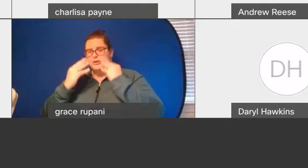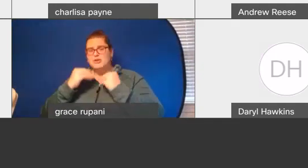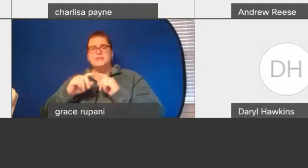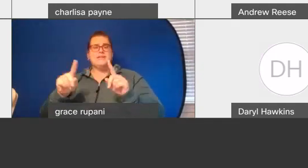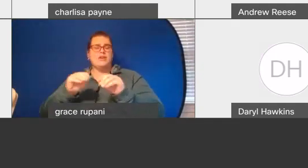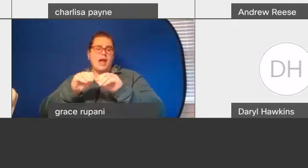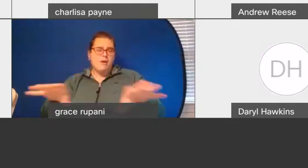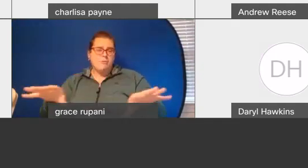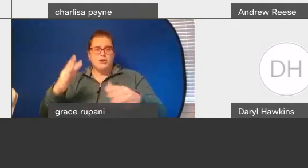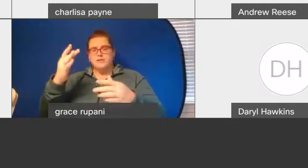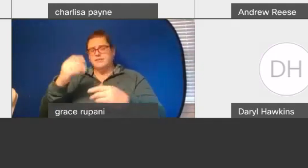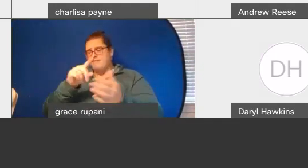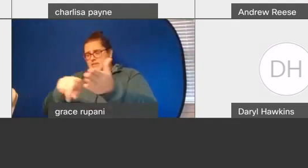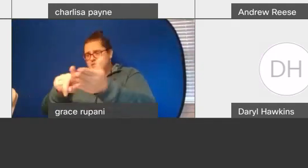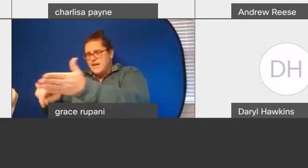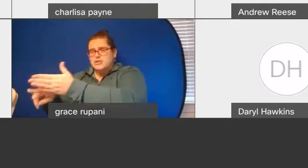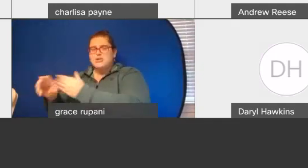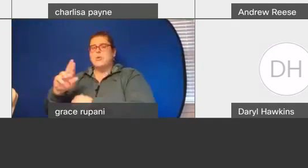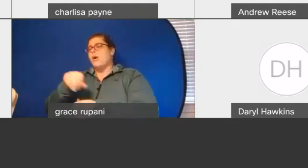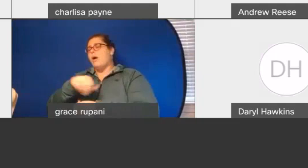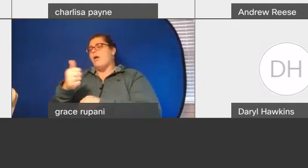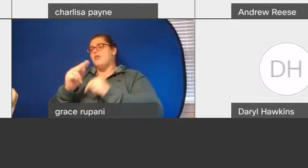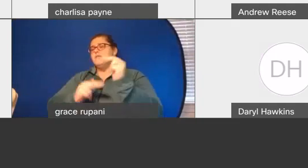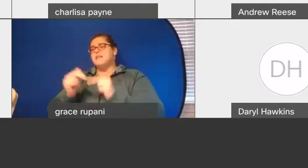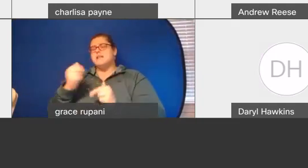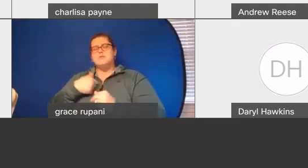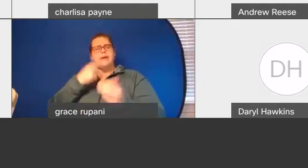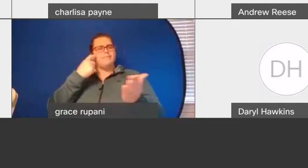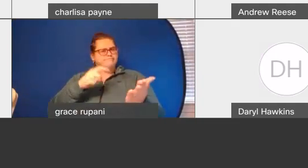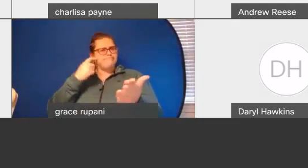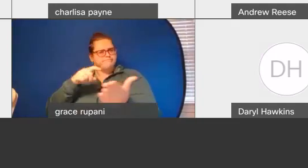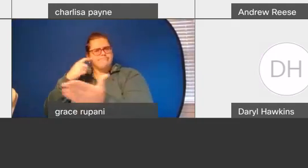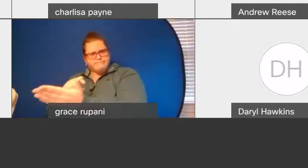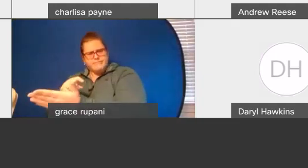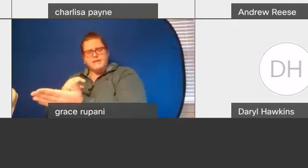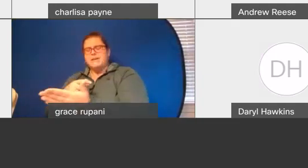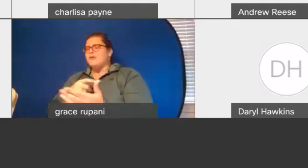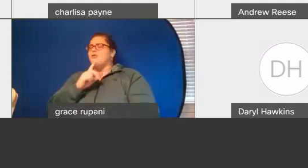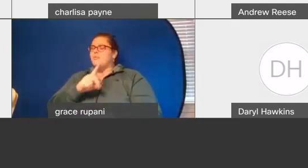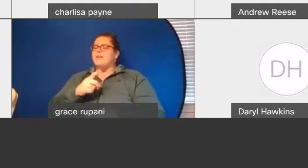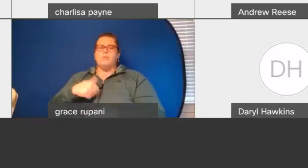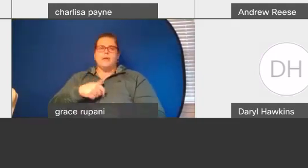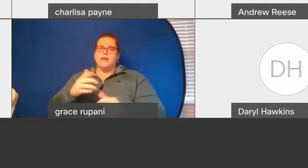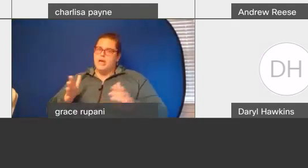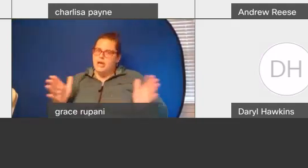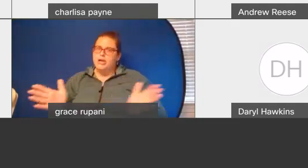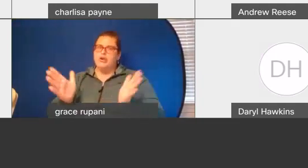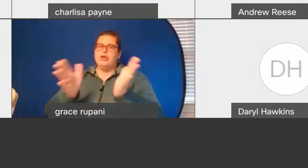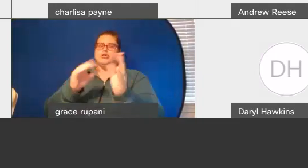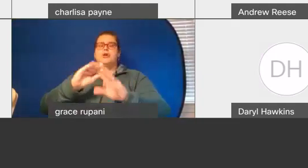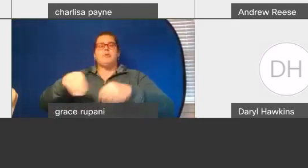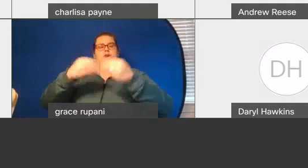and other facilities, is that we really encourage providers to think about